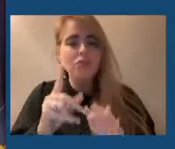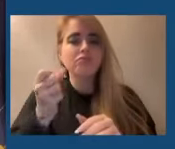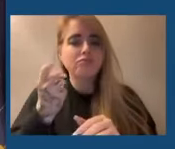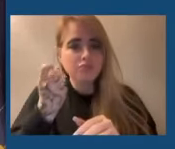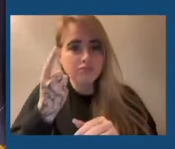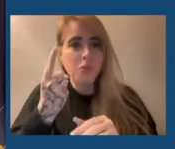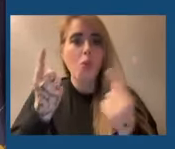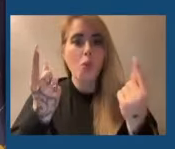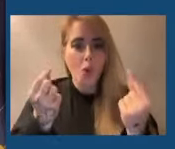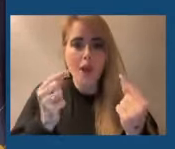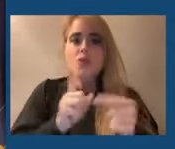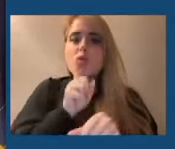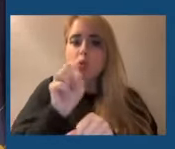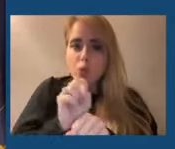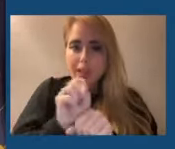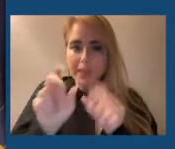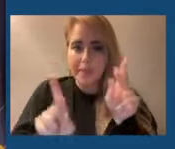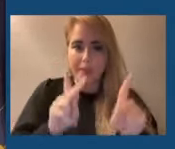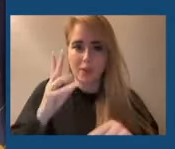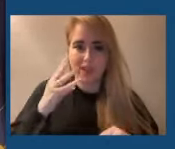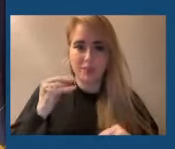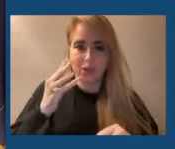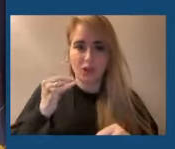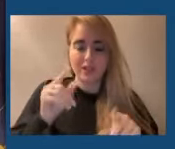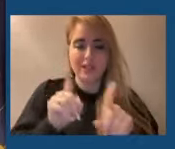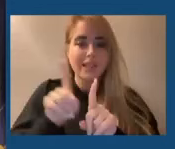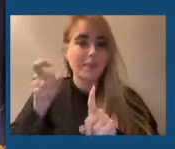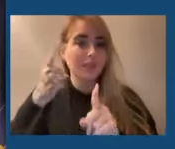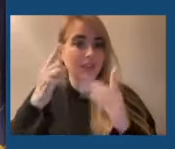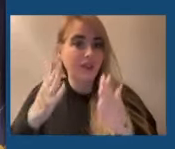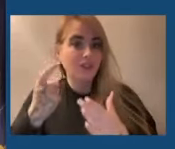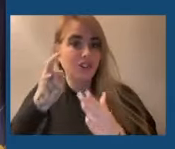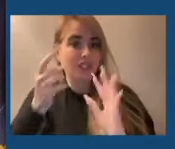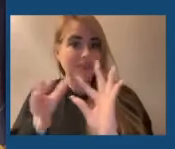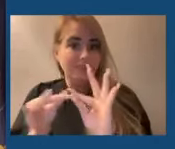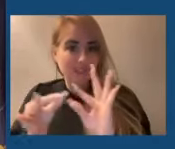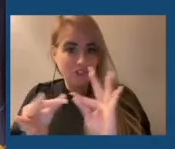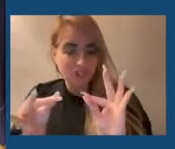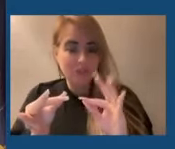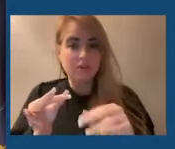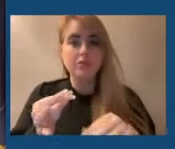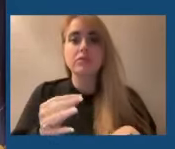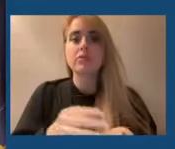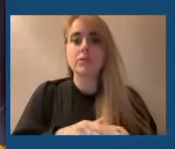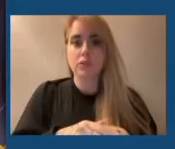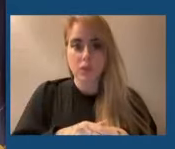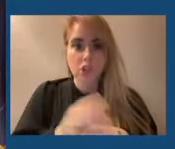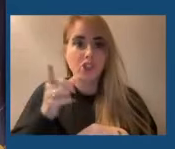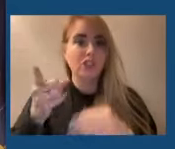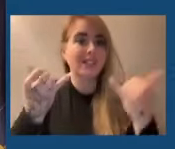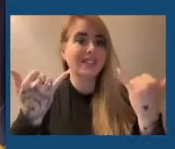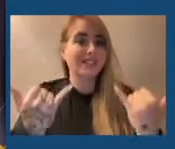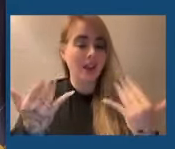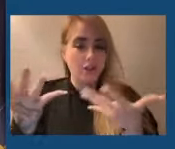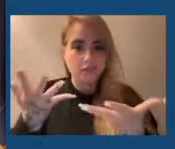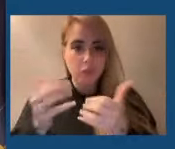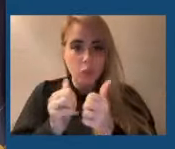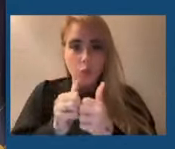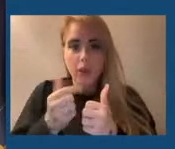experience. And as the governor was saying, as she deals with her